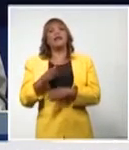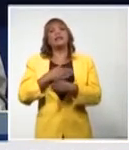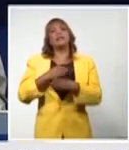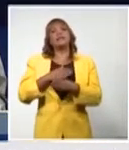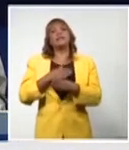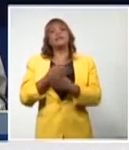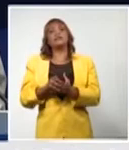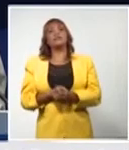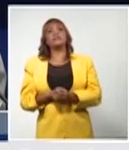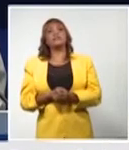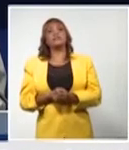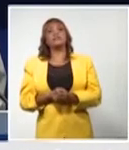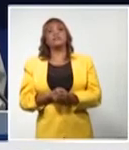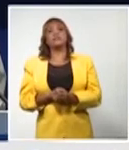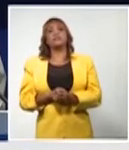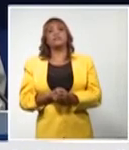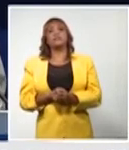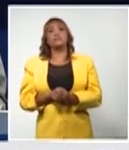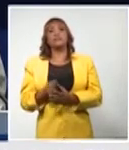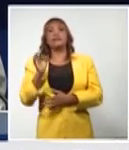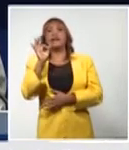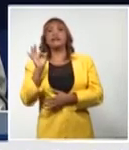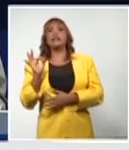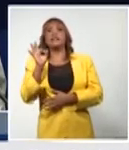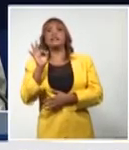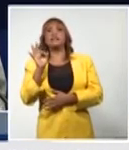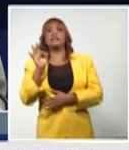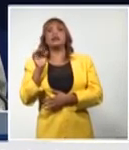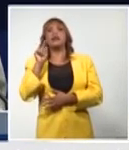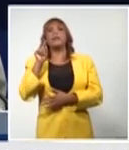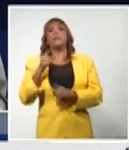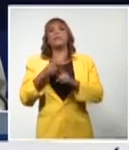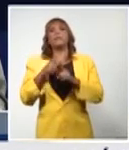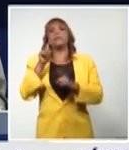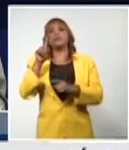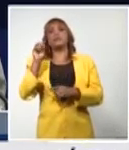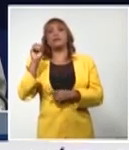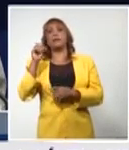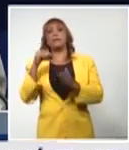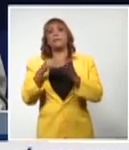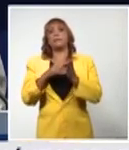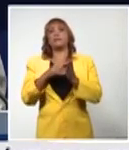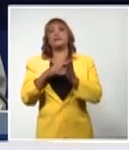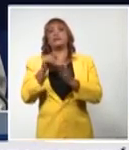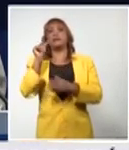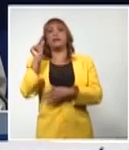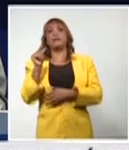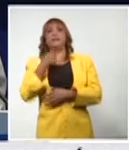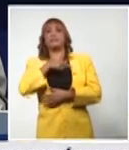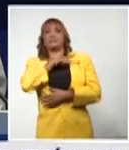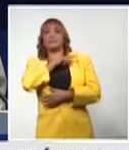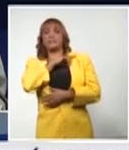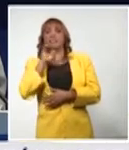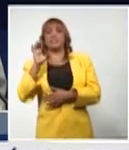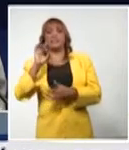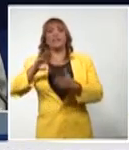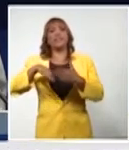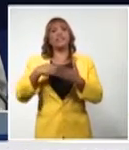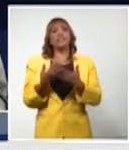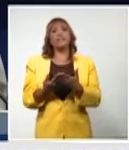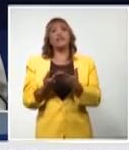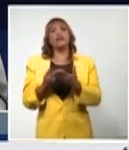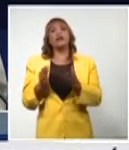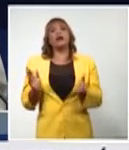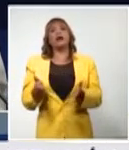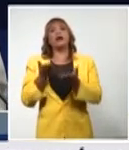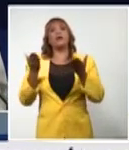Yesterday's result means that Cuba's confirmed case per 100,000 inhabitants rate over the last 15